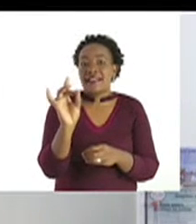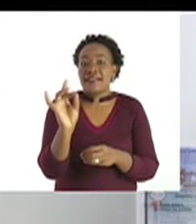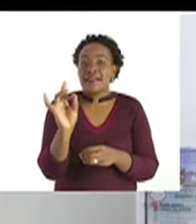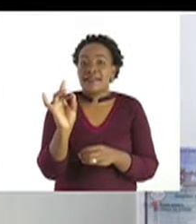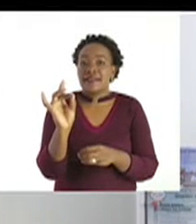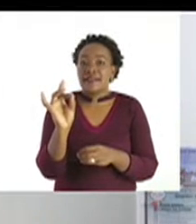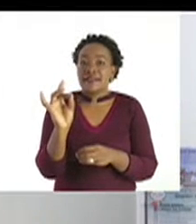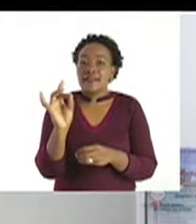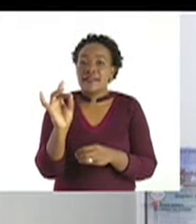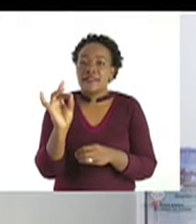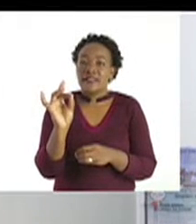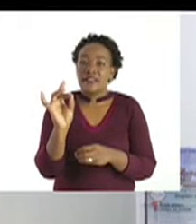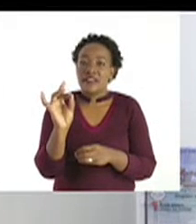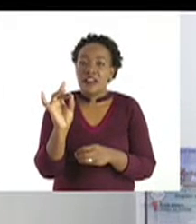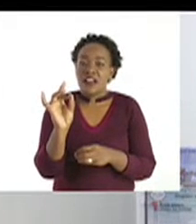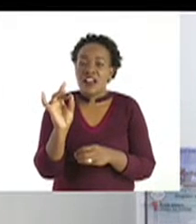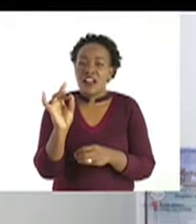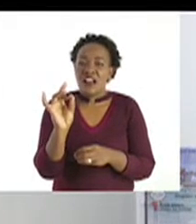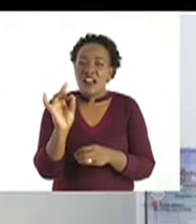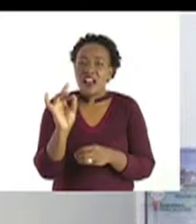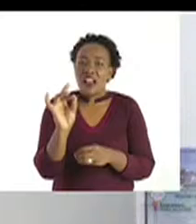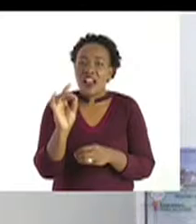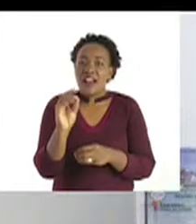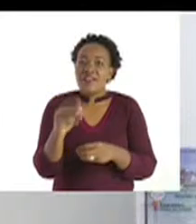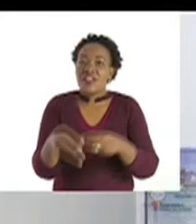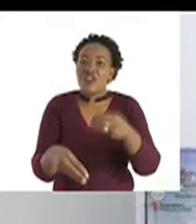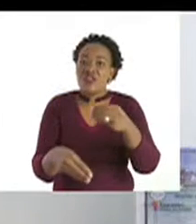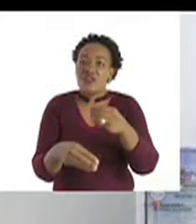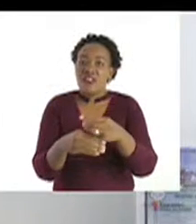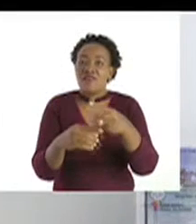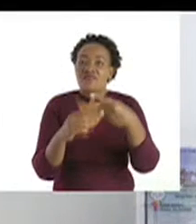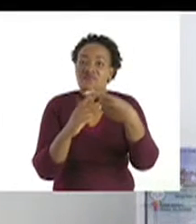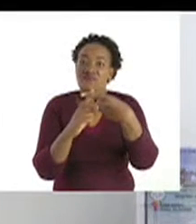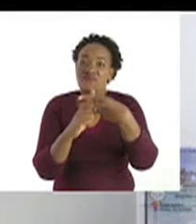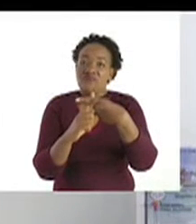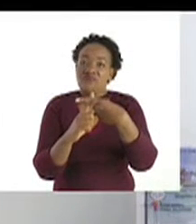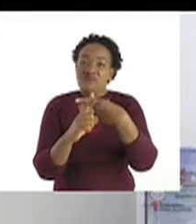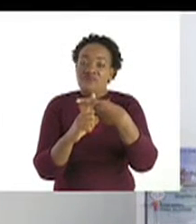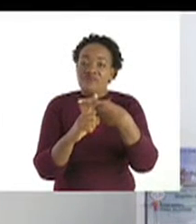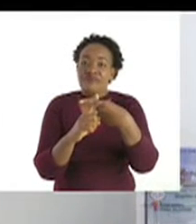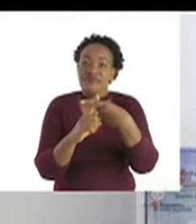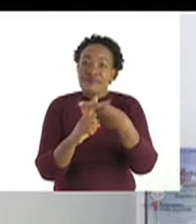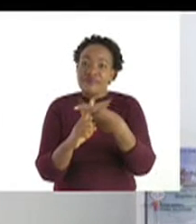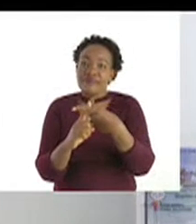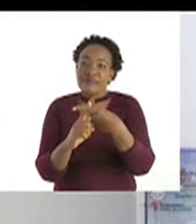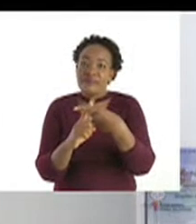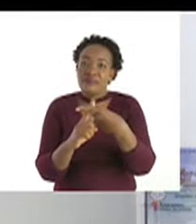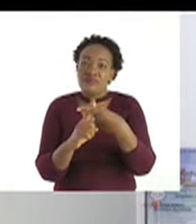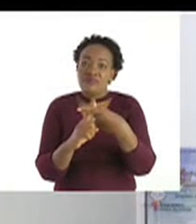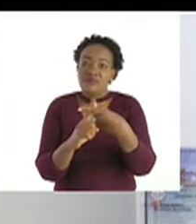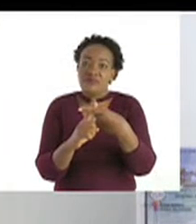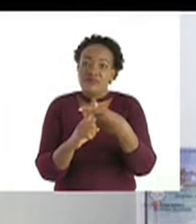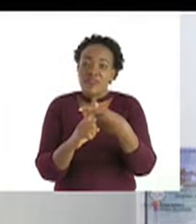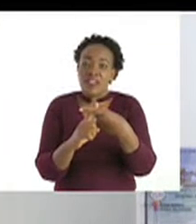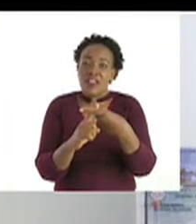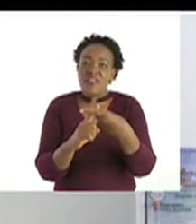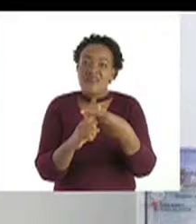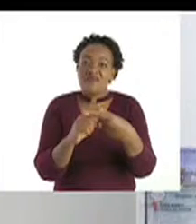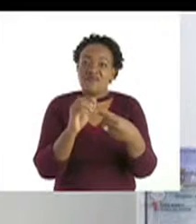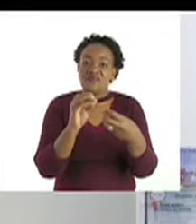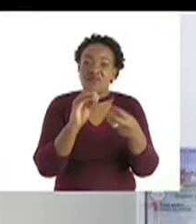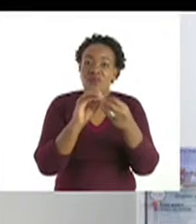8. And we put our plus here. Then we put our